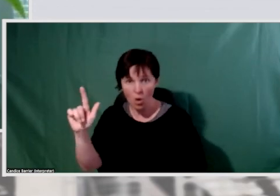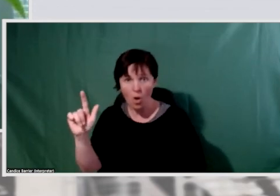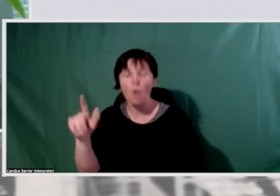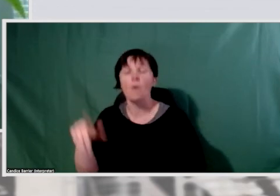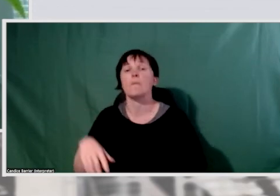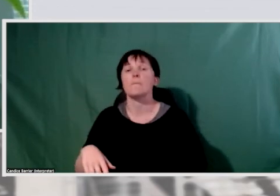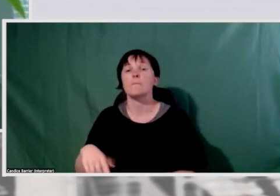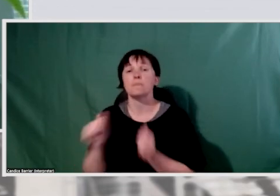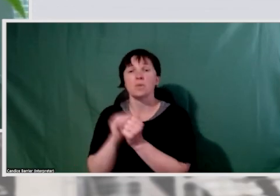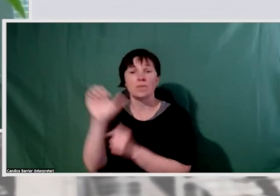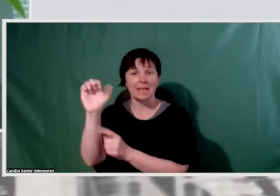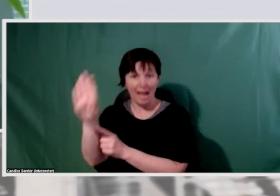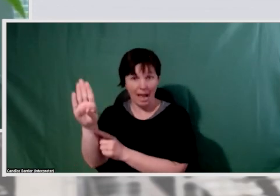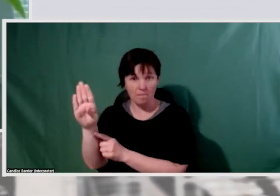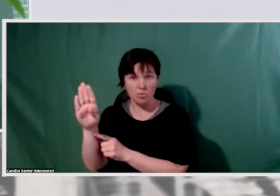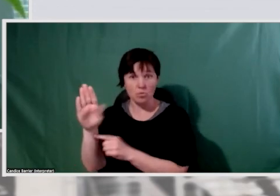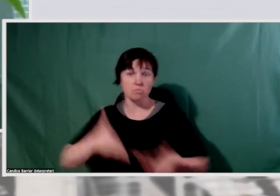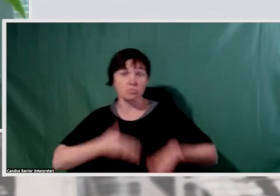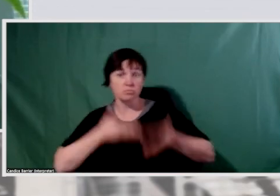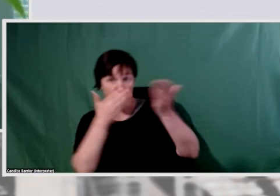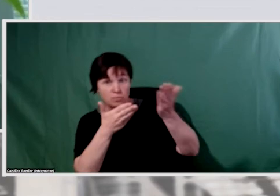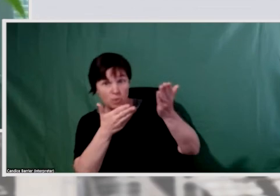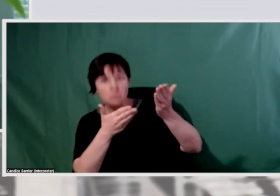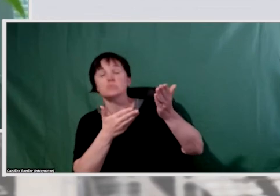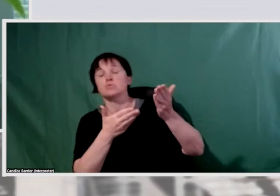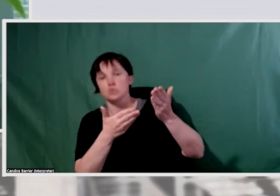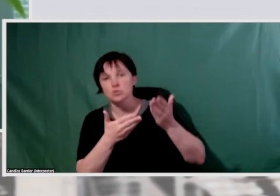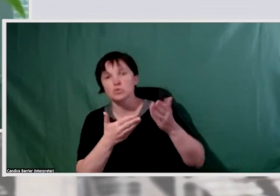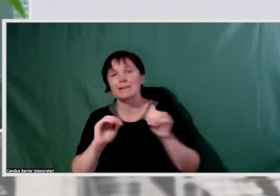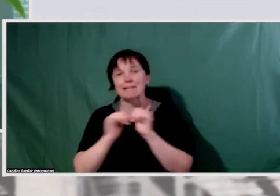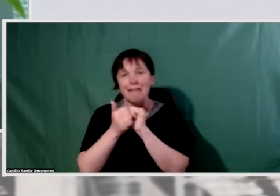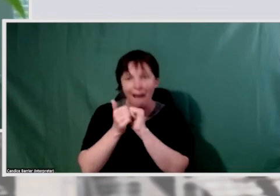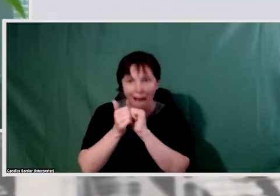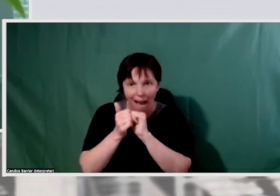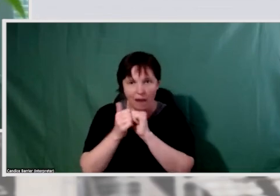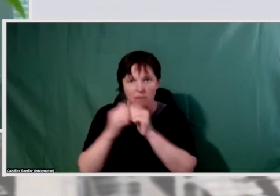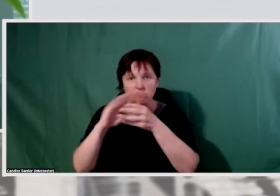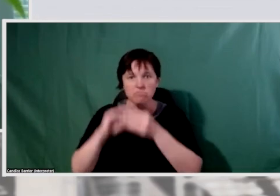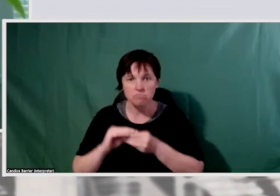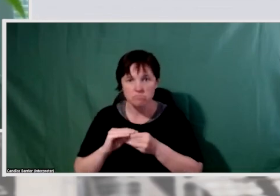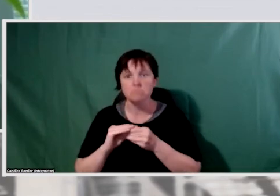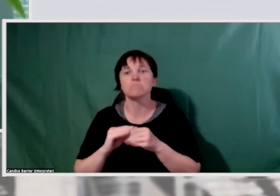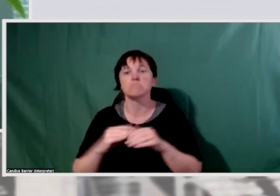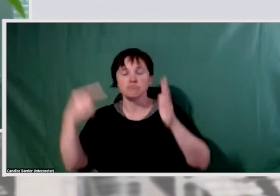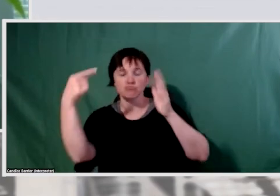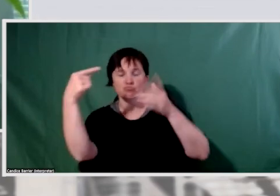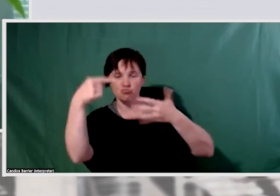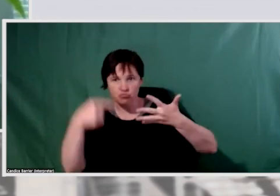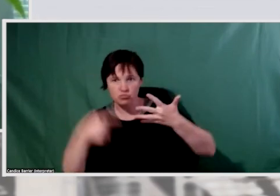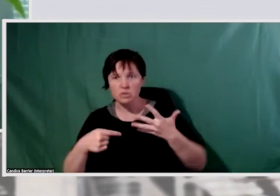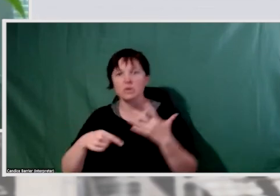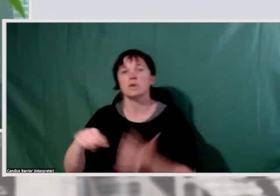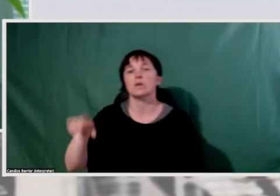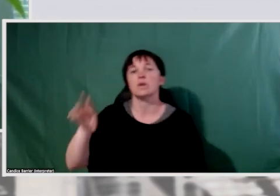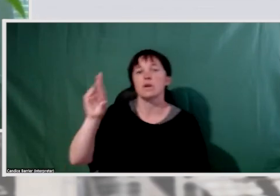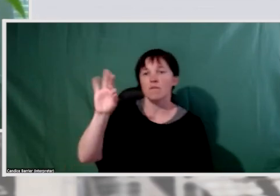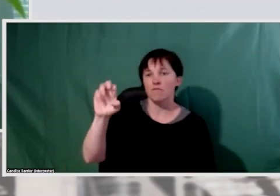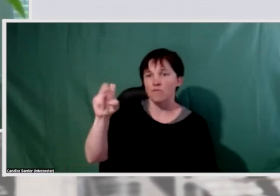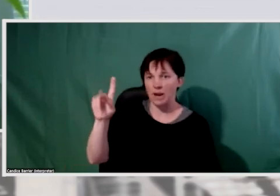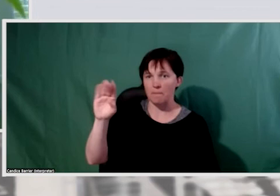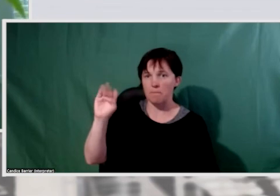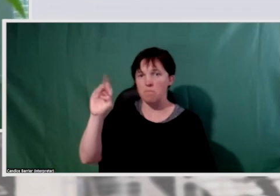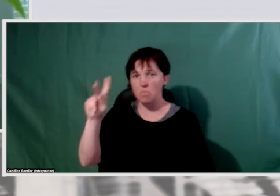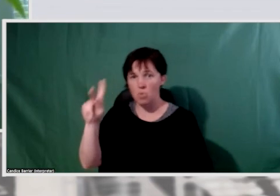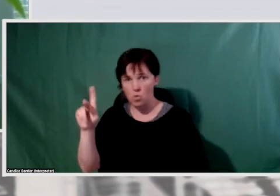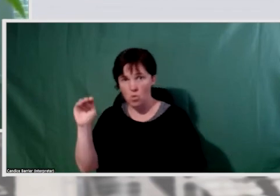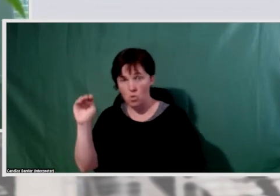budget proposals in regards to how to site them, highlighting the good models at Frick and Moore and Bud Hammer. Lastly, I